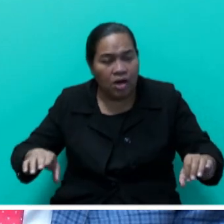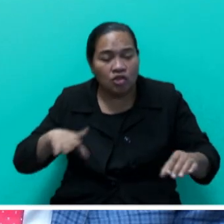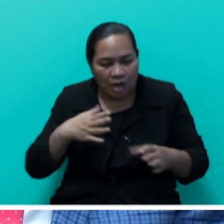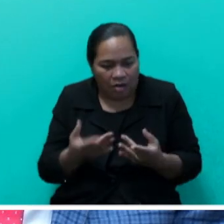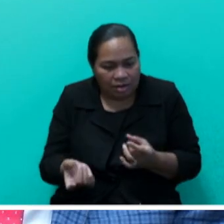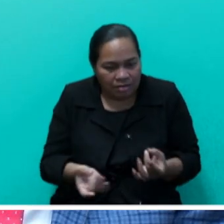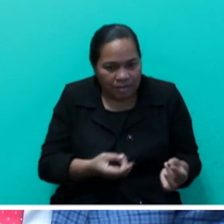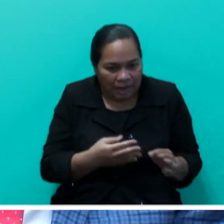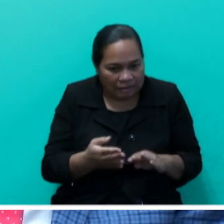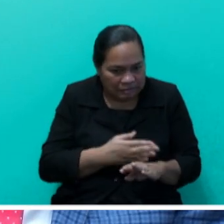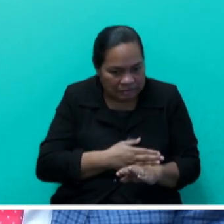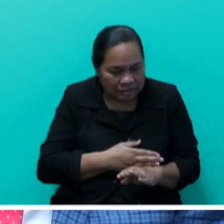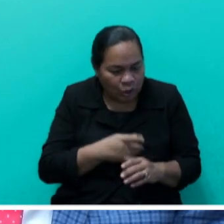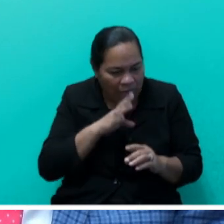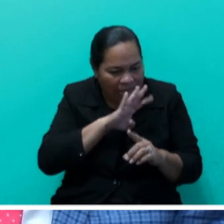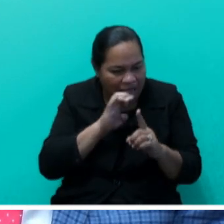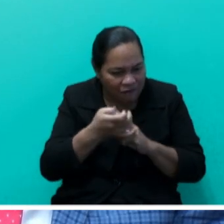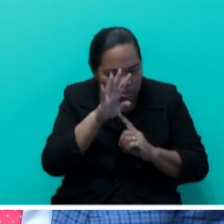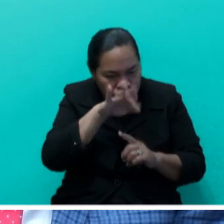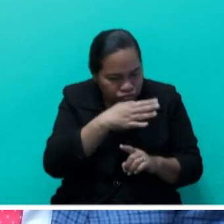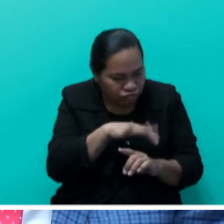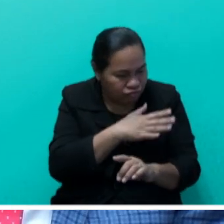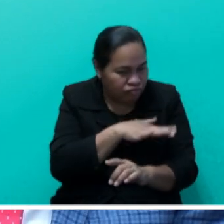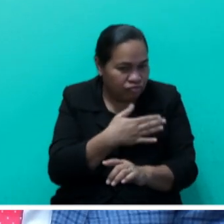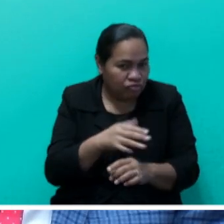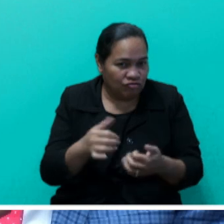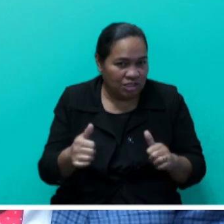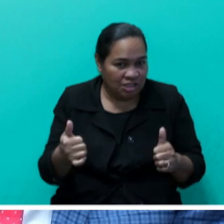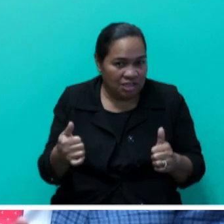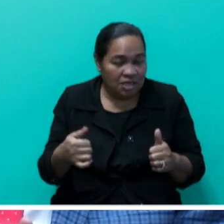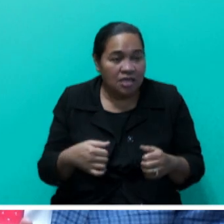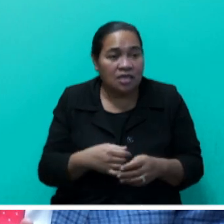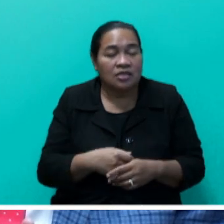environmental compliance to be fully completed. Close to